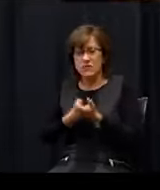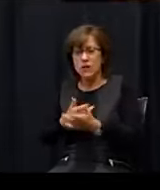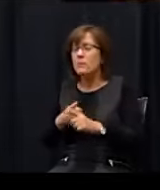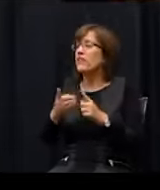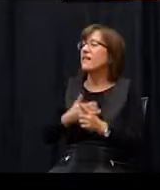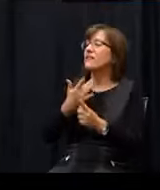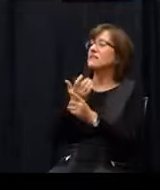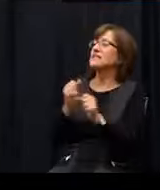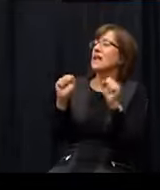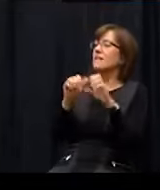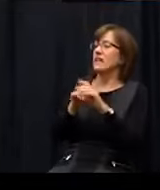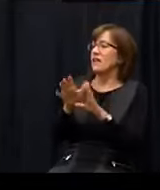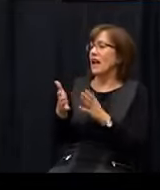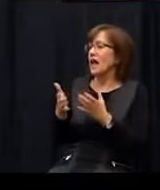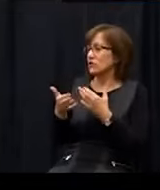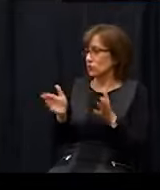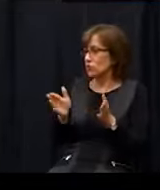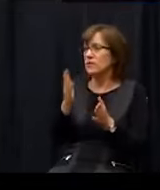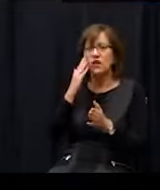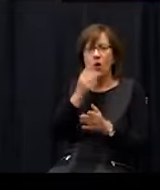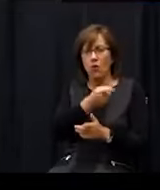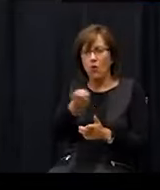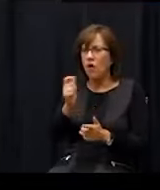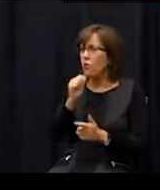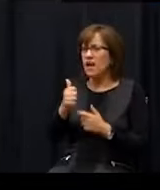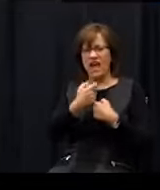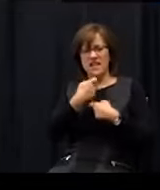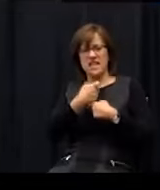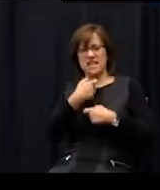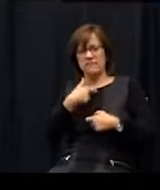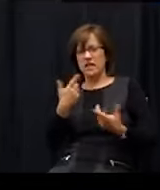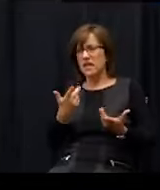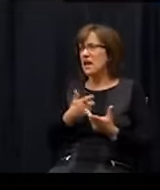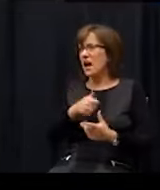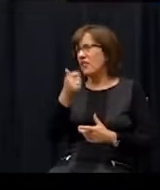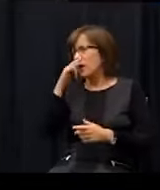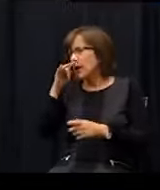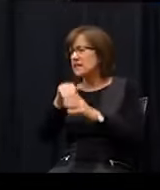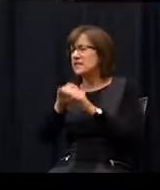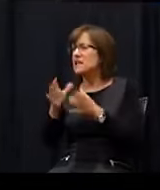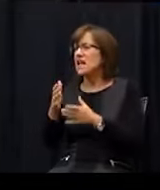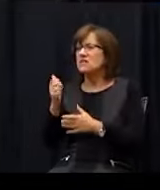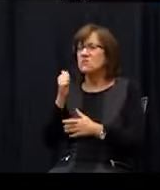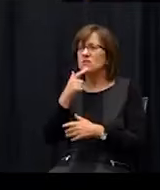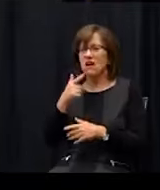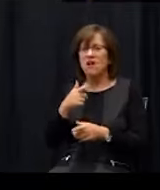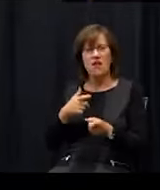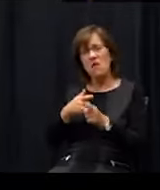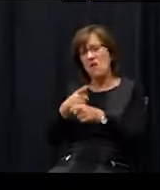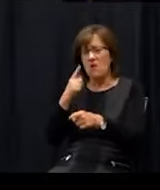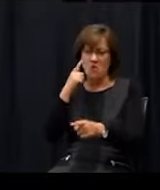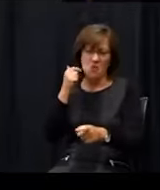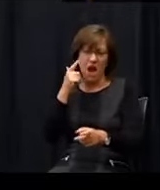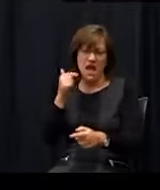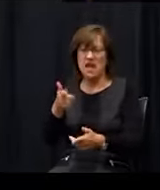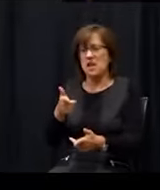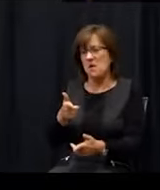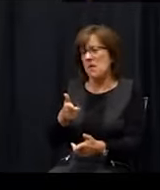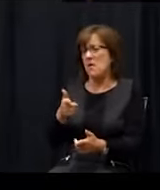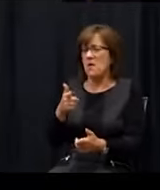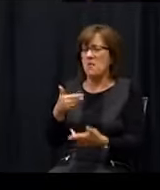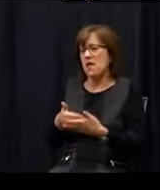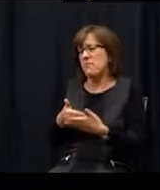in the classroom, and they know that no one's going to make fun of them. The other kids in my class aren't going to say, oh, well, so-and-so was crying this morning. You know what I mean? It's a